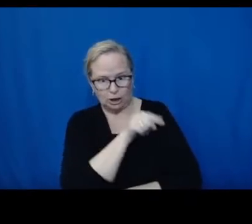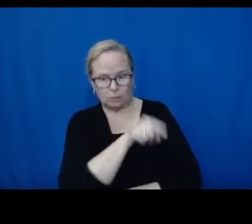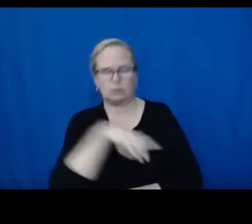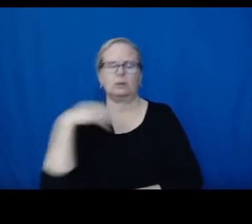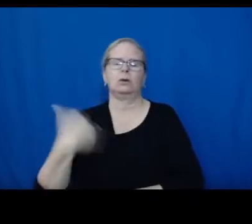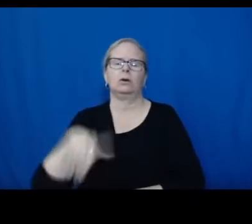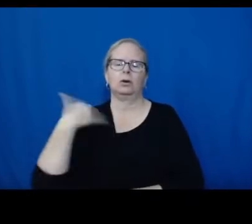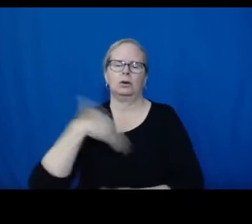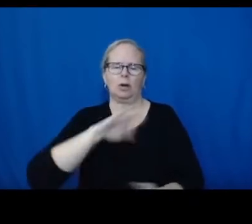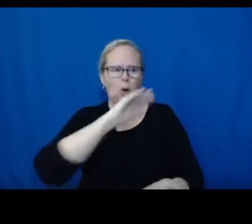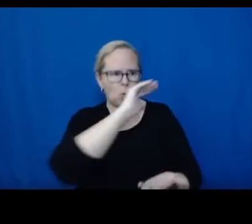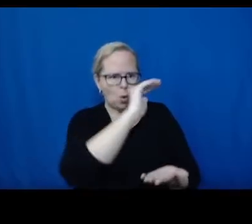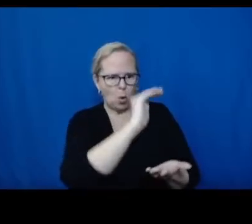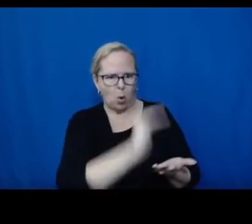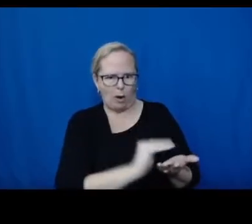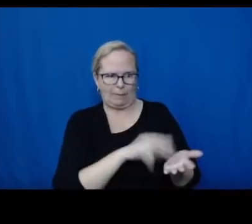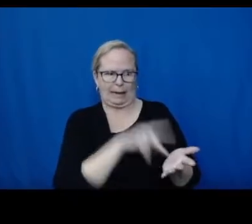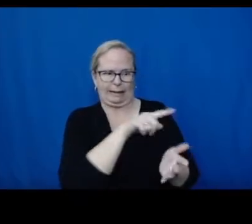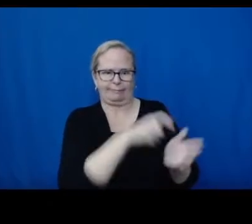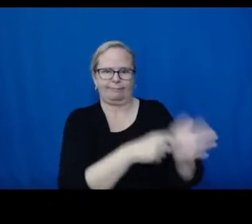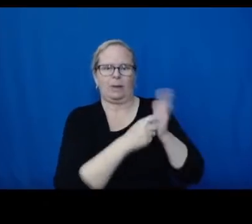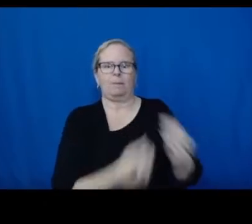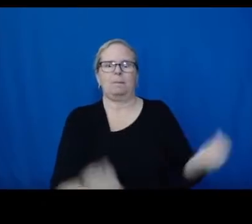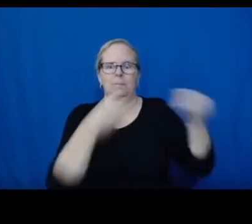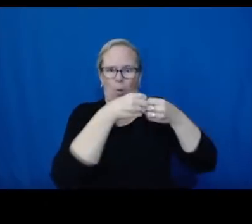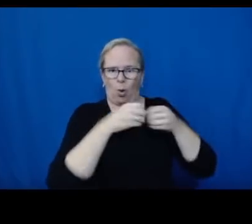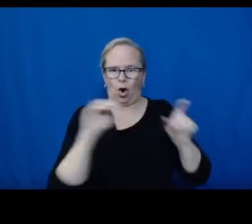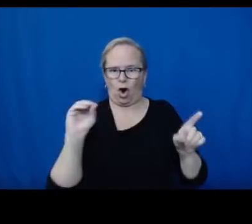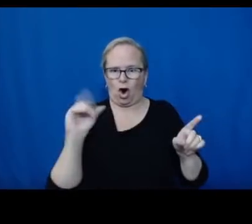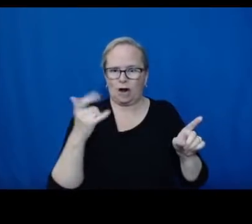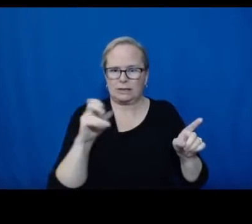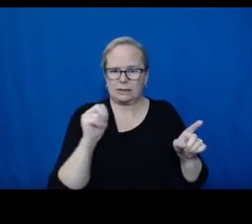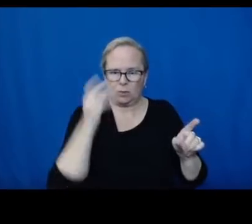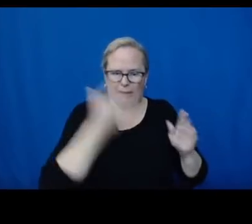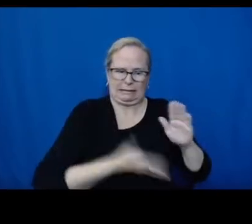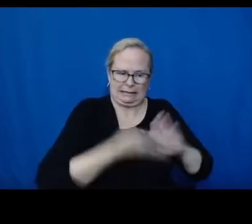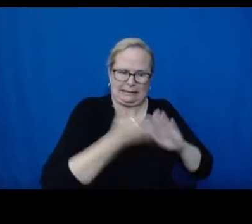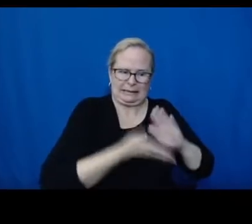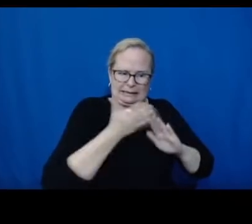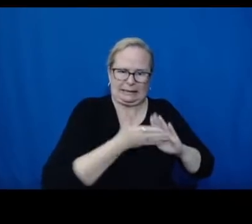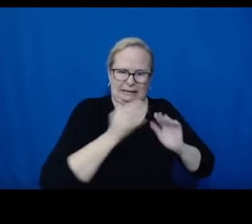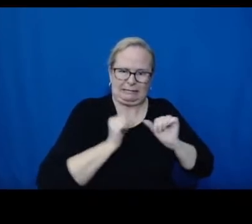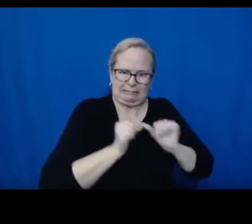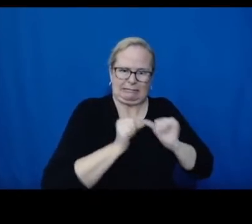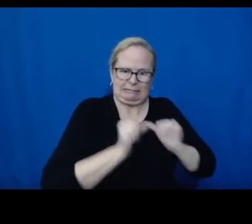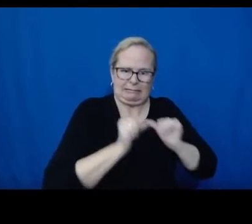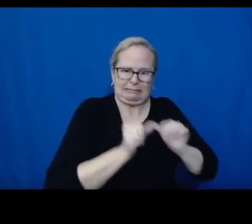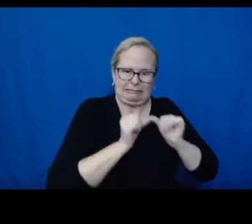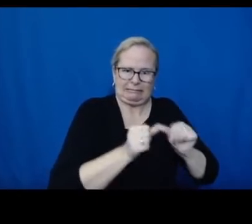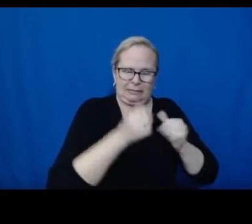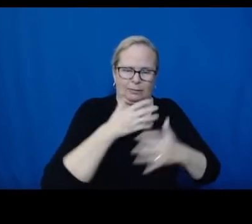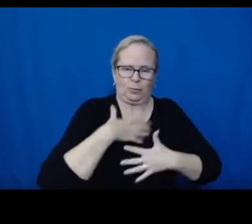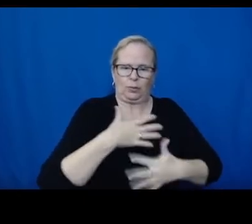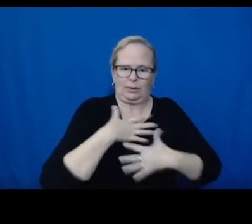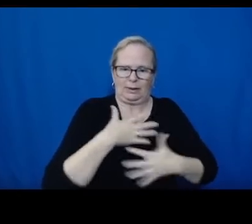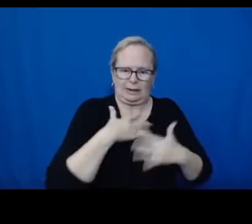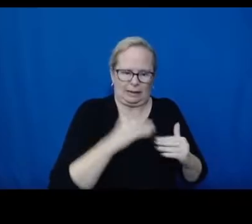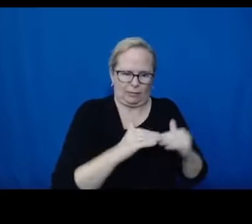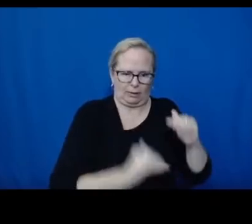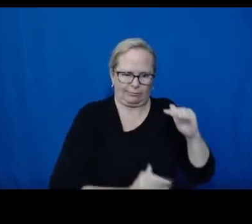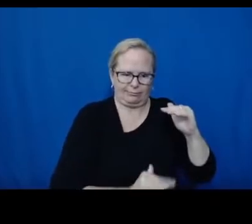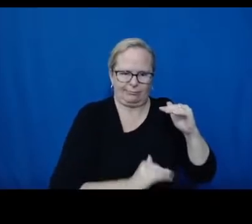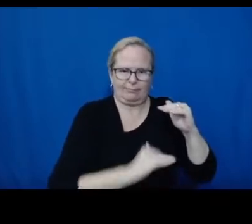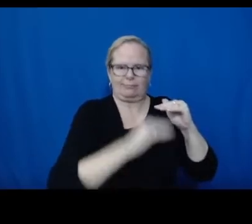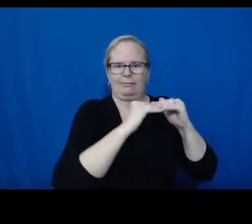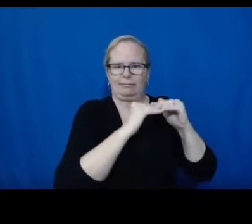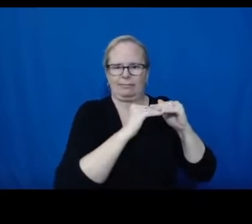to maintain what we would normally think is healthy oxygenation. So but we, over